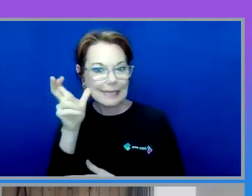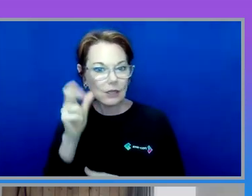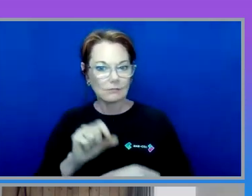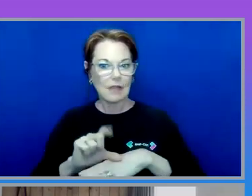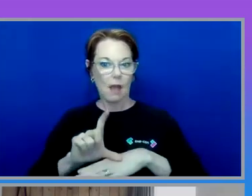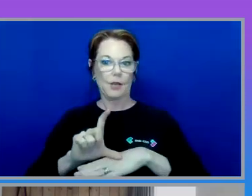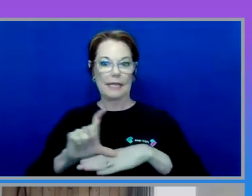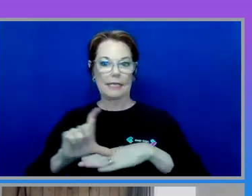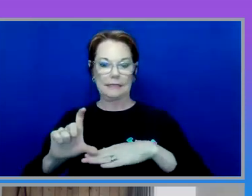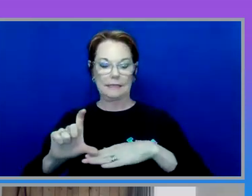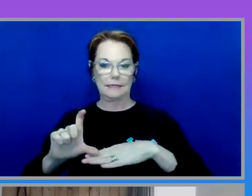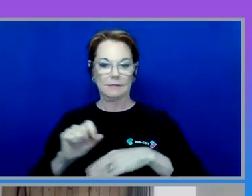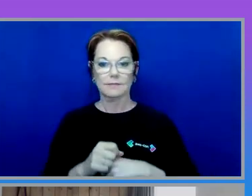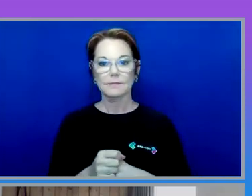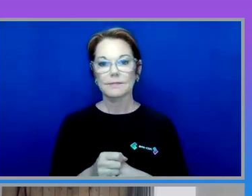uppercase.